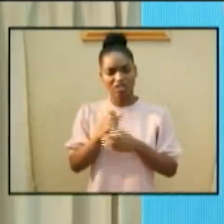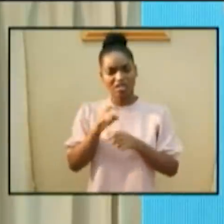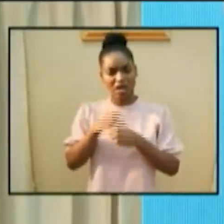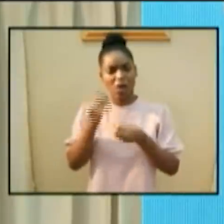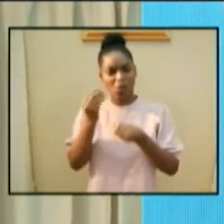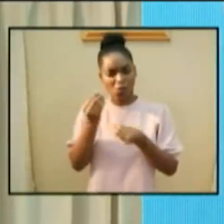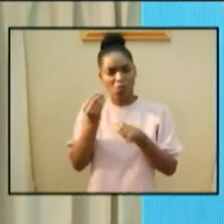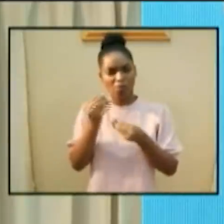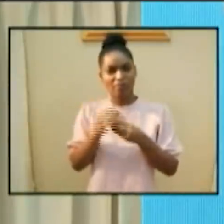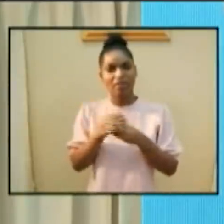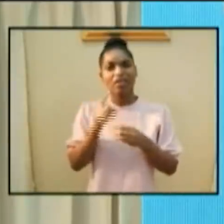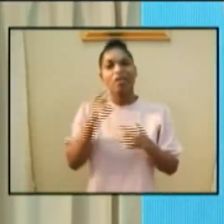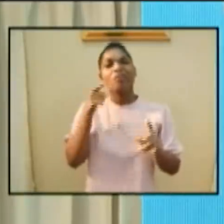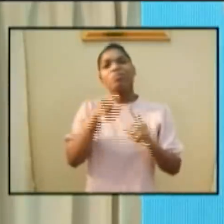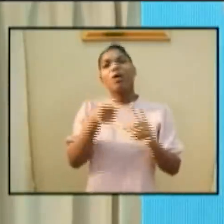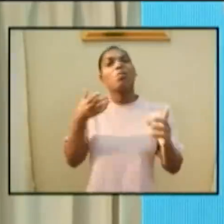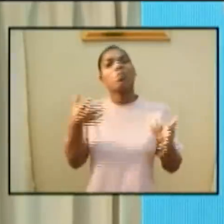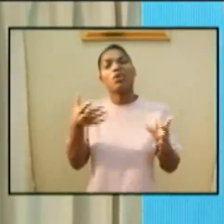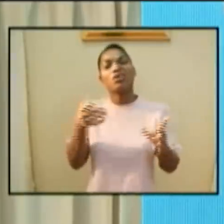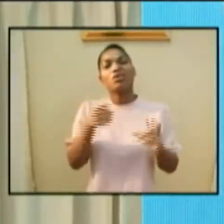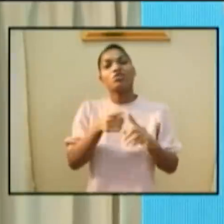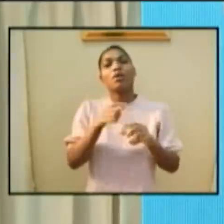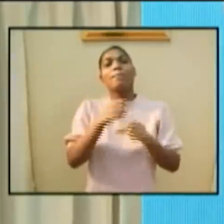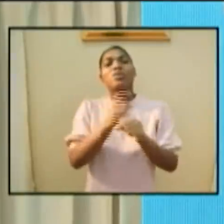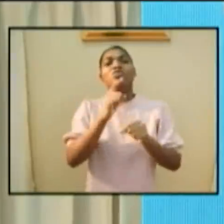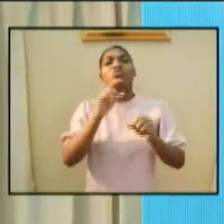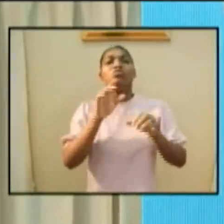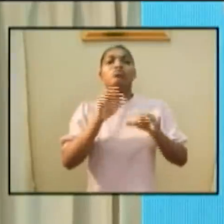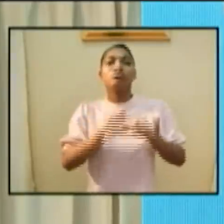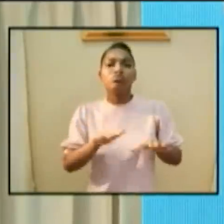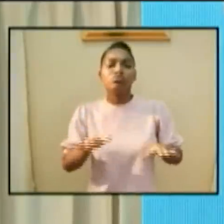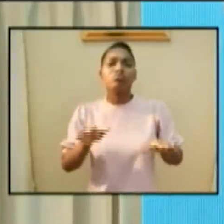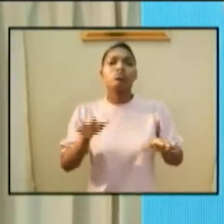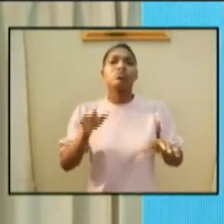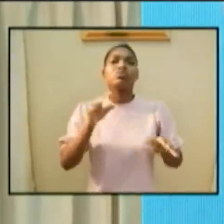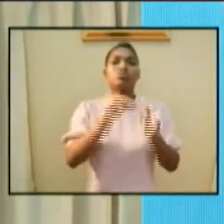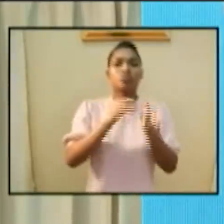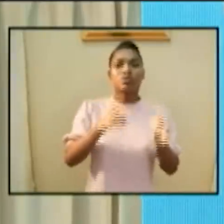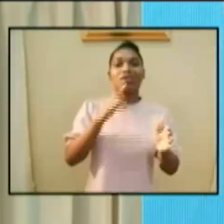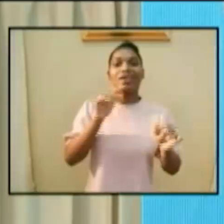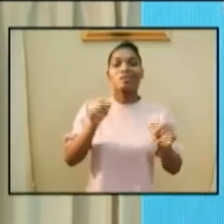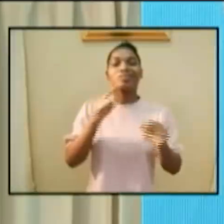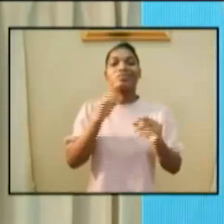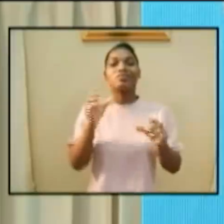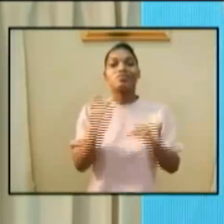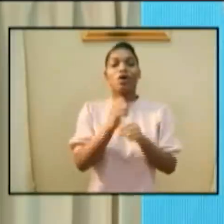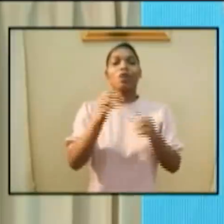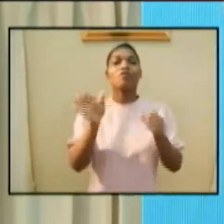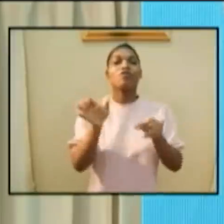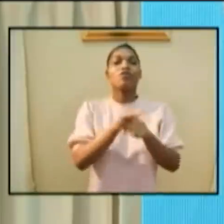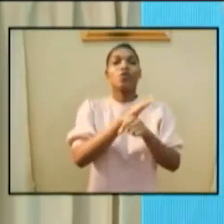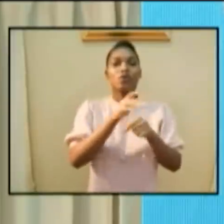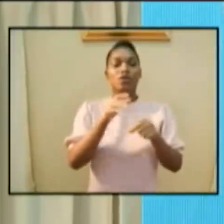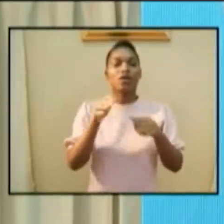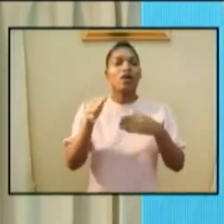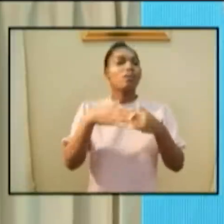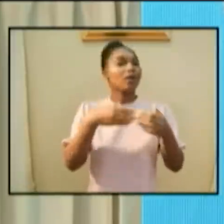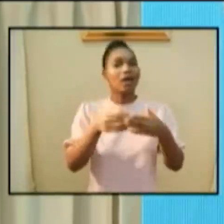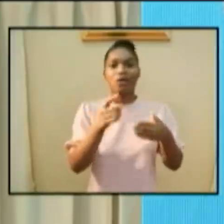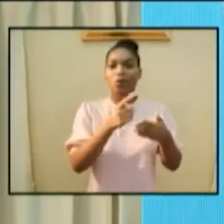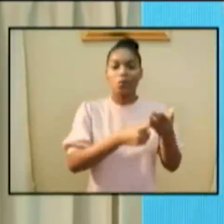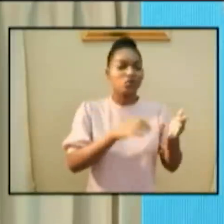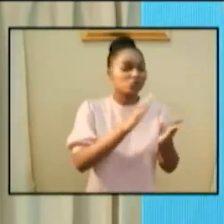The key objectives are to better enable students to achieve their full potential regardless of the secondary school they